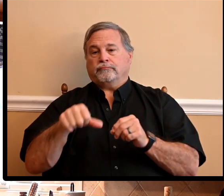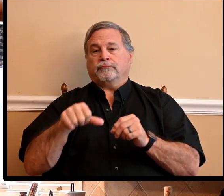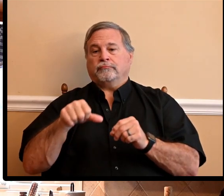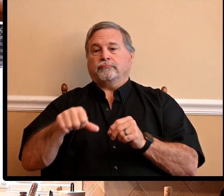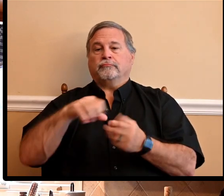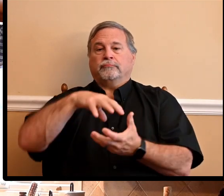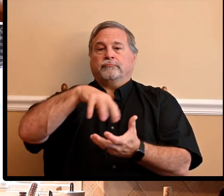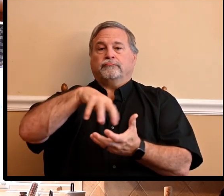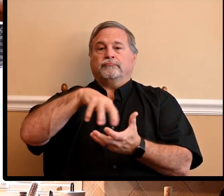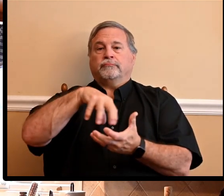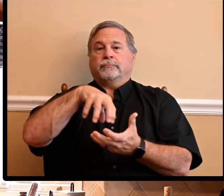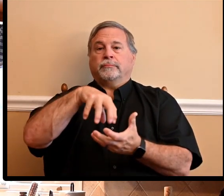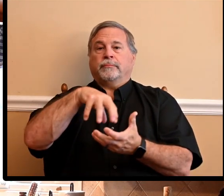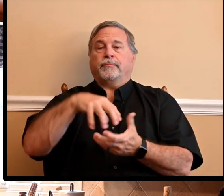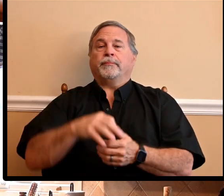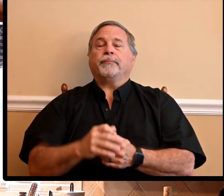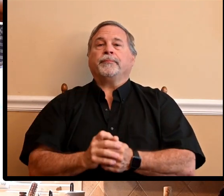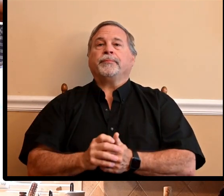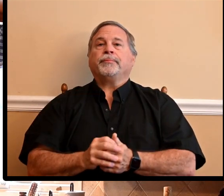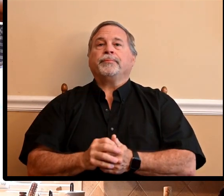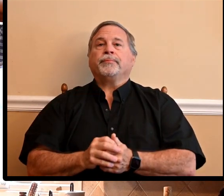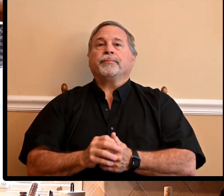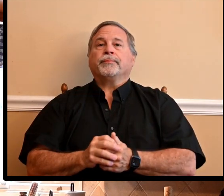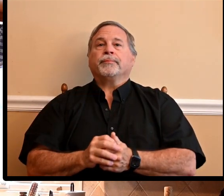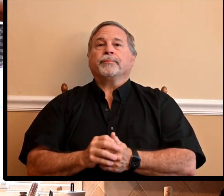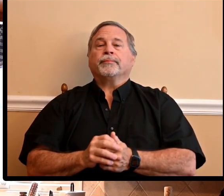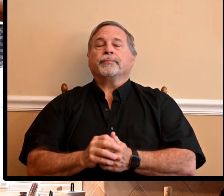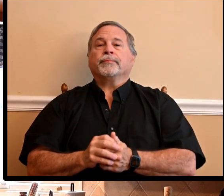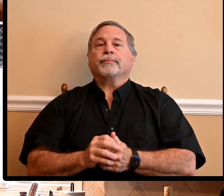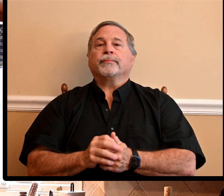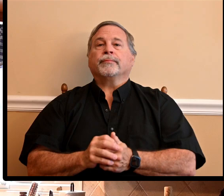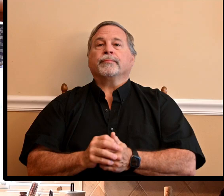And we're going to pulse it just a little bit.